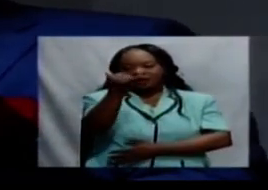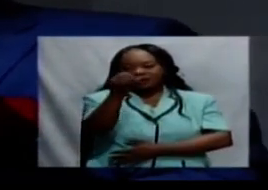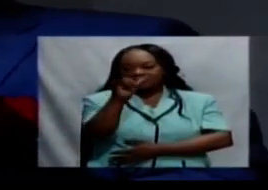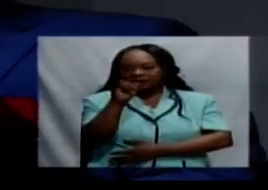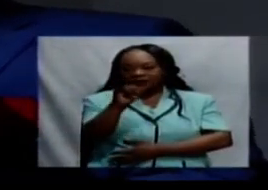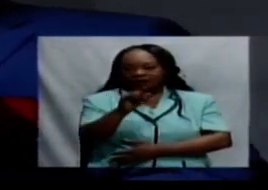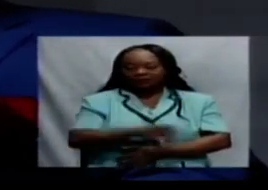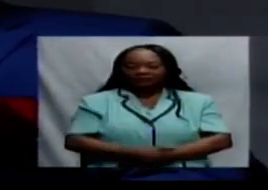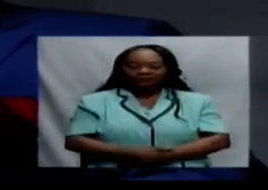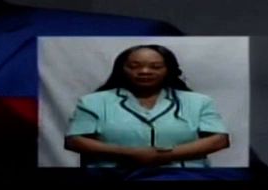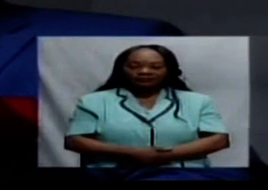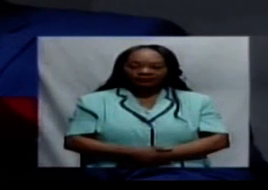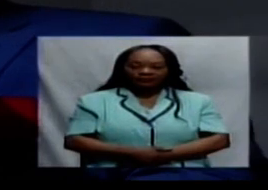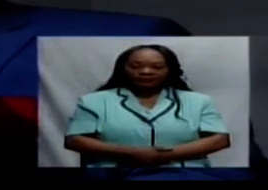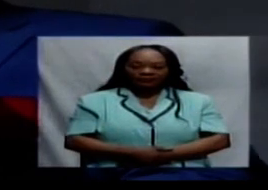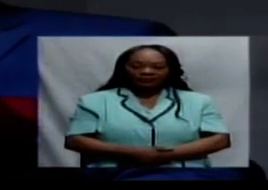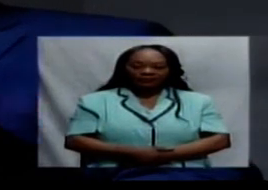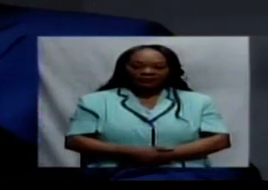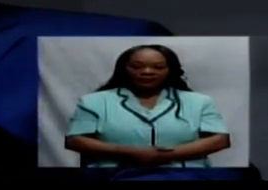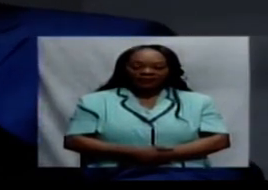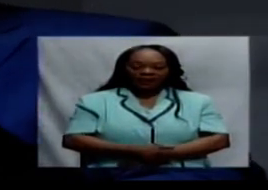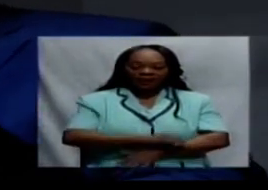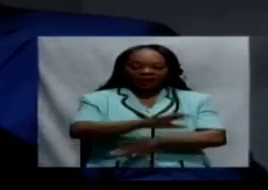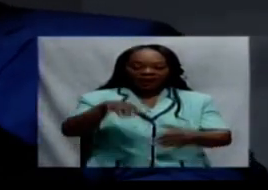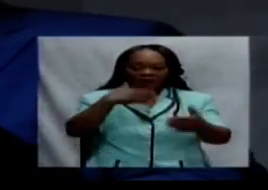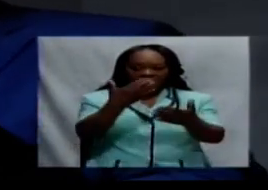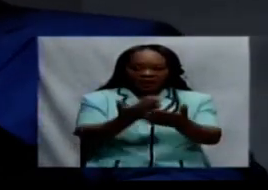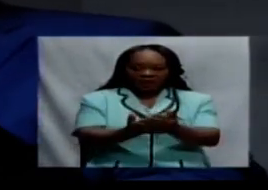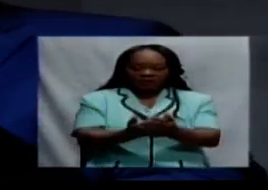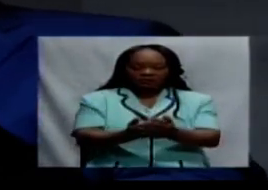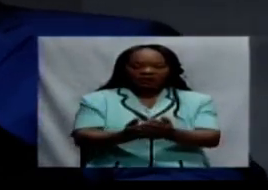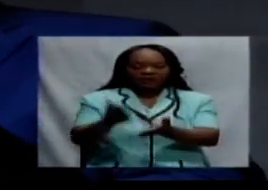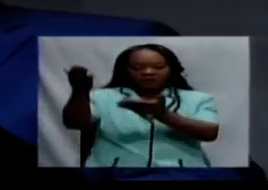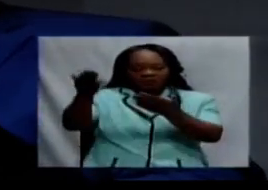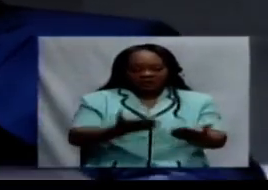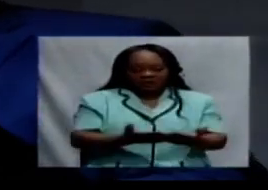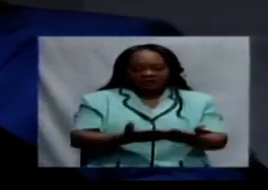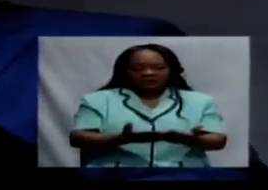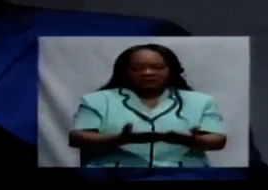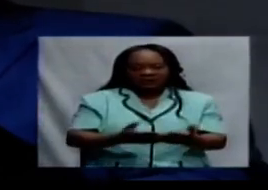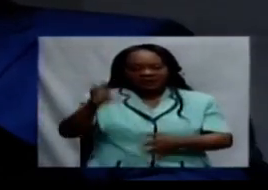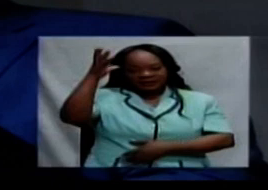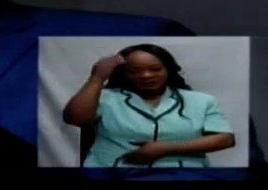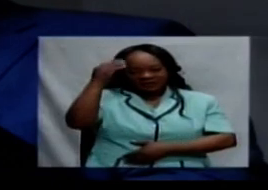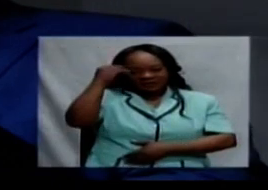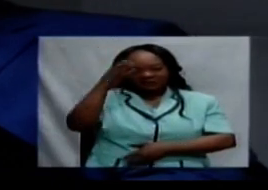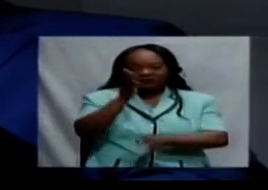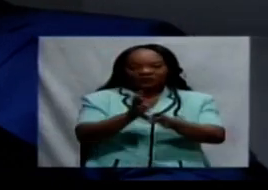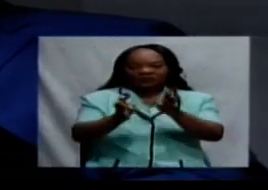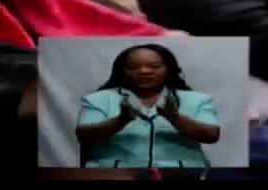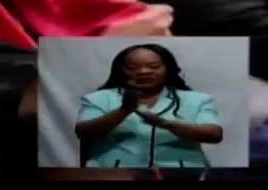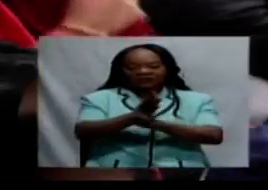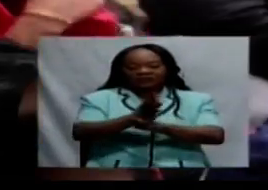unique and all-embracing living experience offering to the Zambian market.